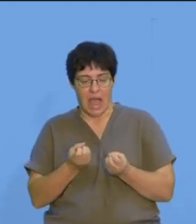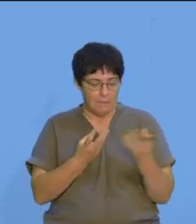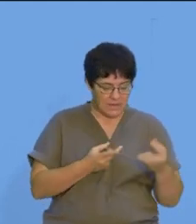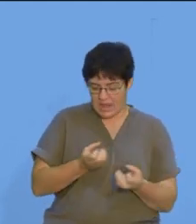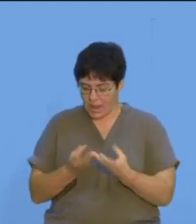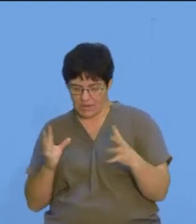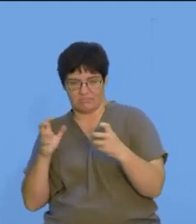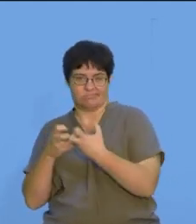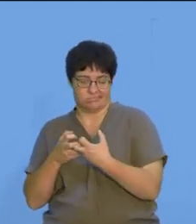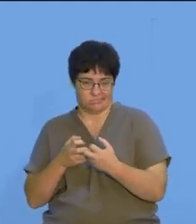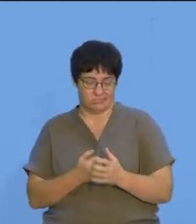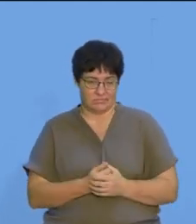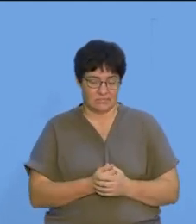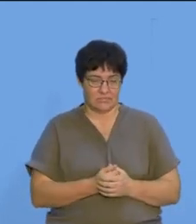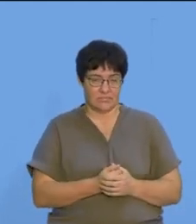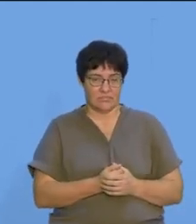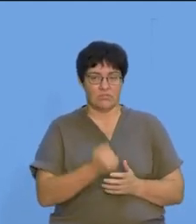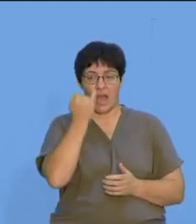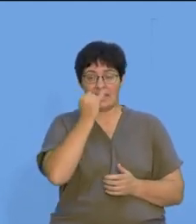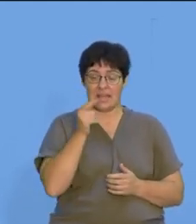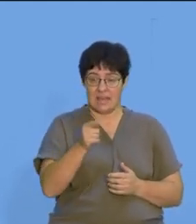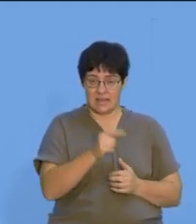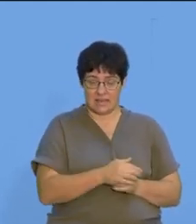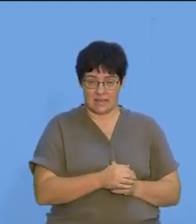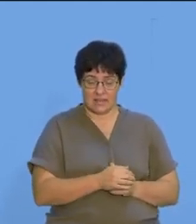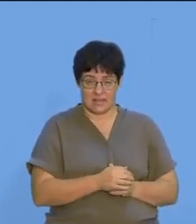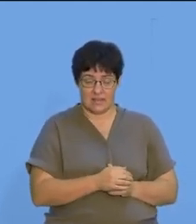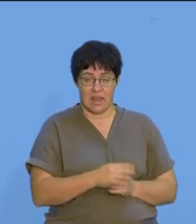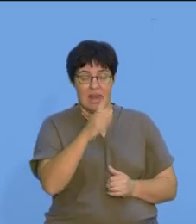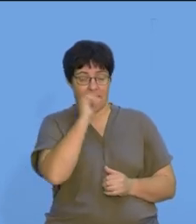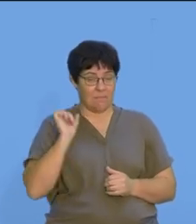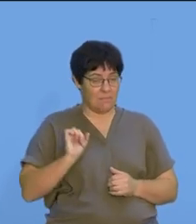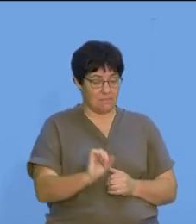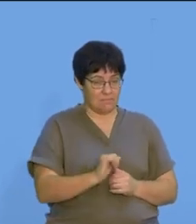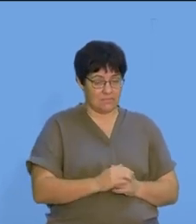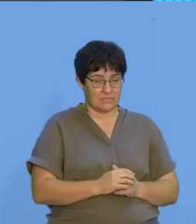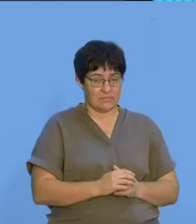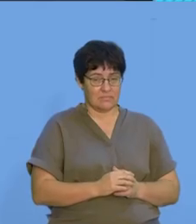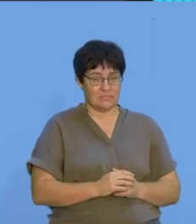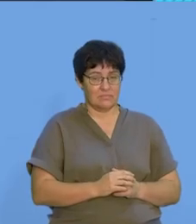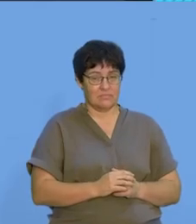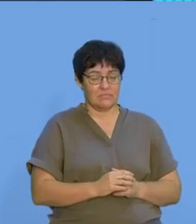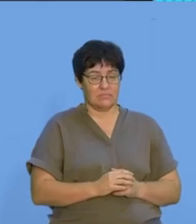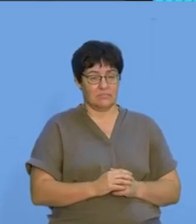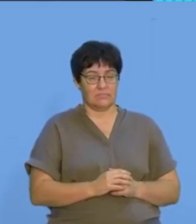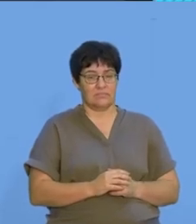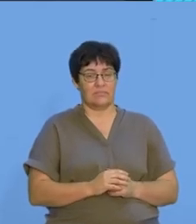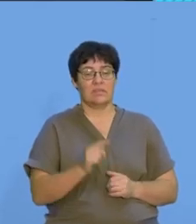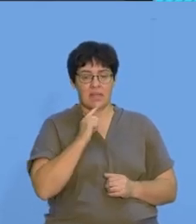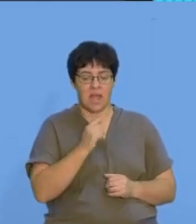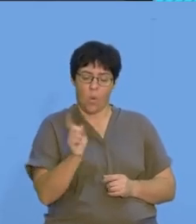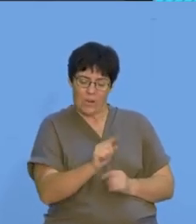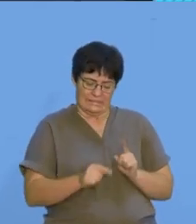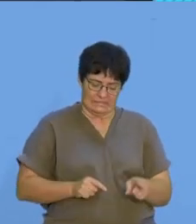composition and proportion. So the big idea about the chemical name is that it also tells